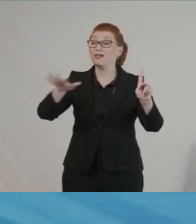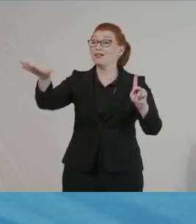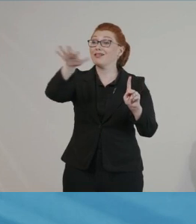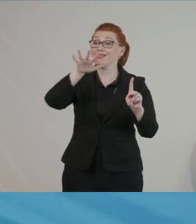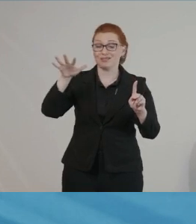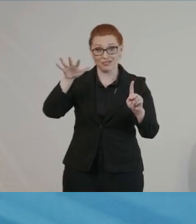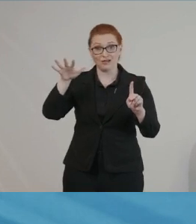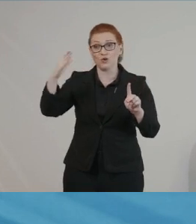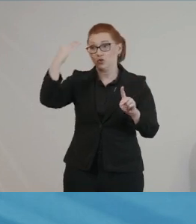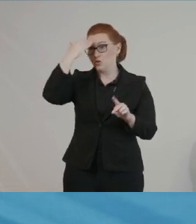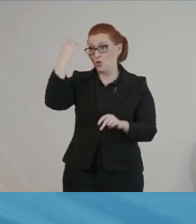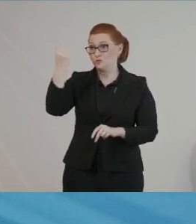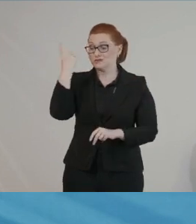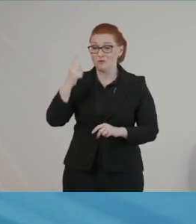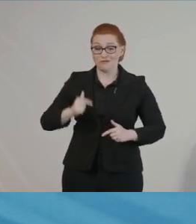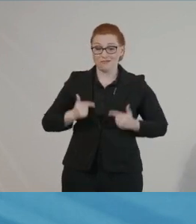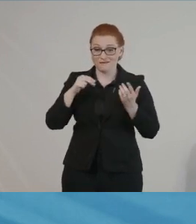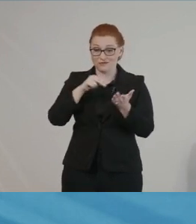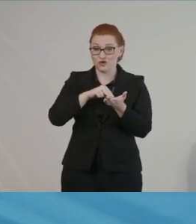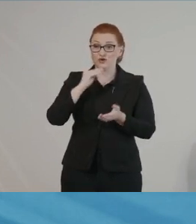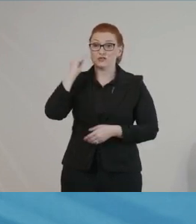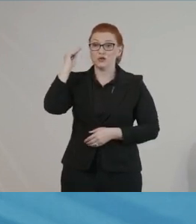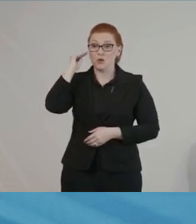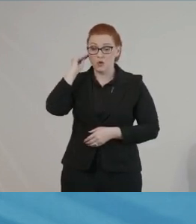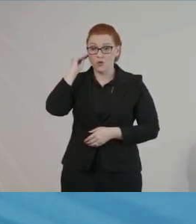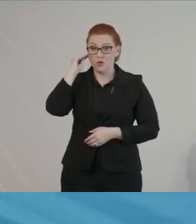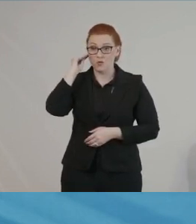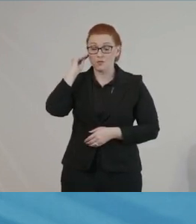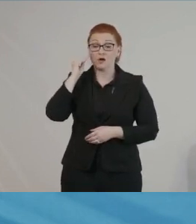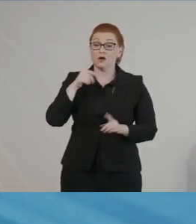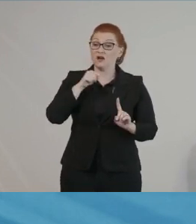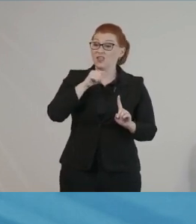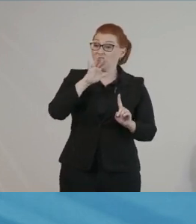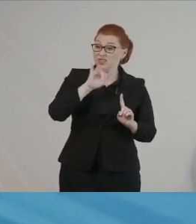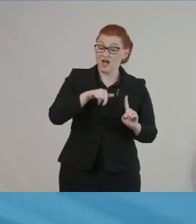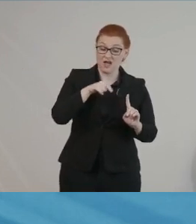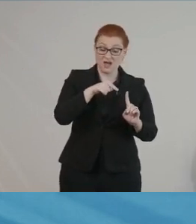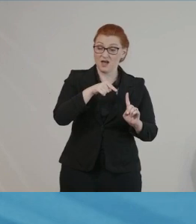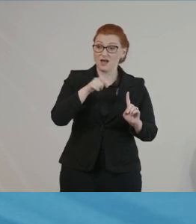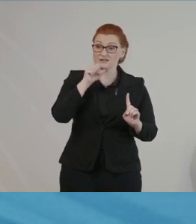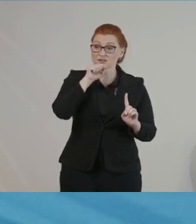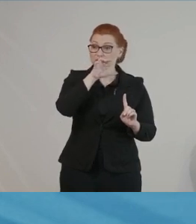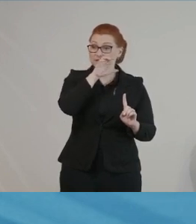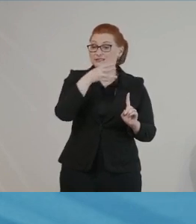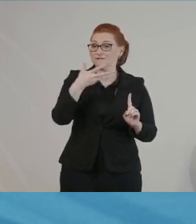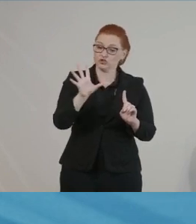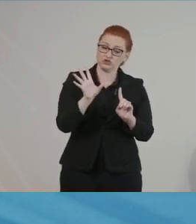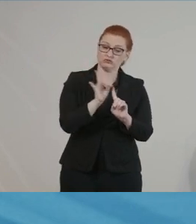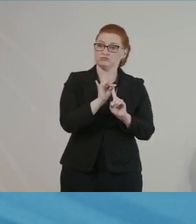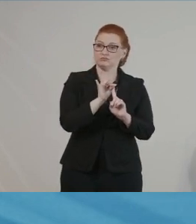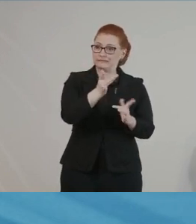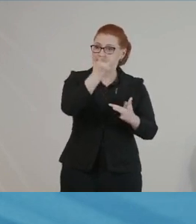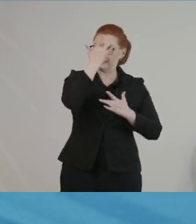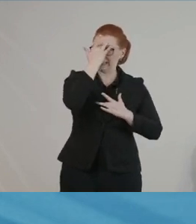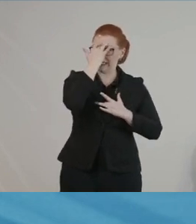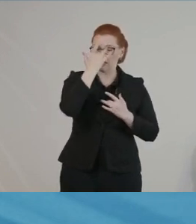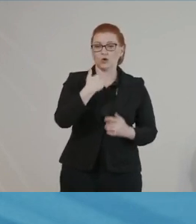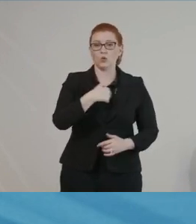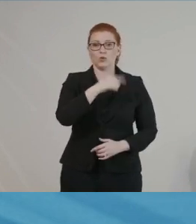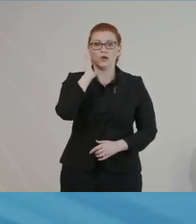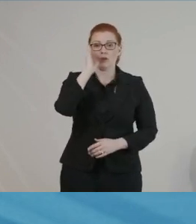contract COVID-19, you will be notified immediately of that fact. In terms of making this